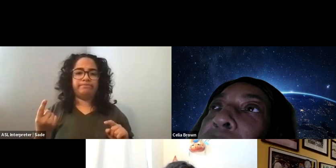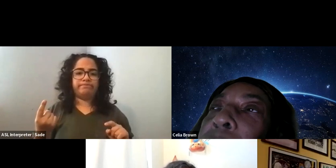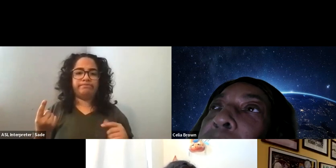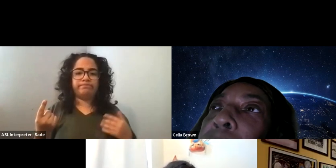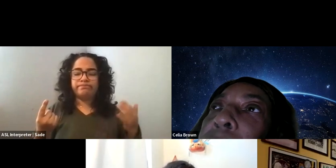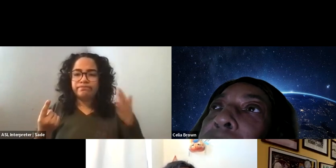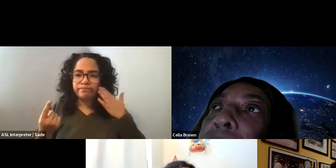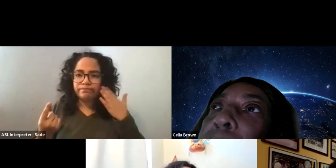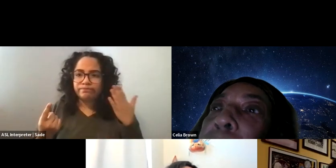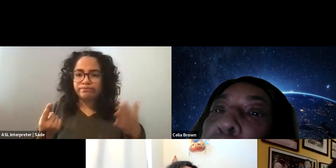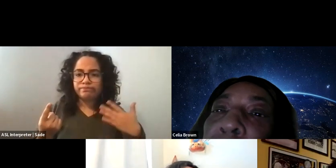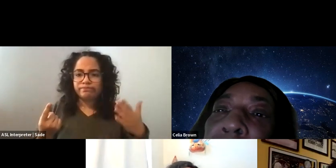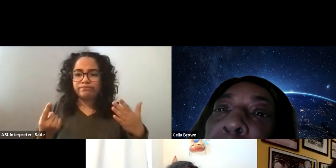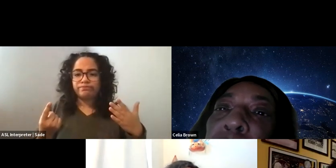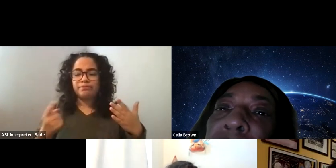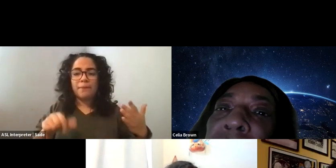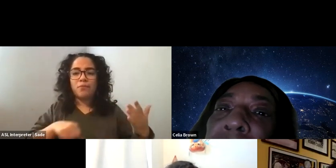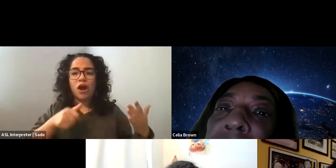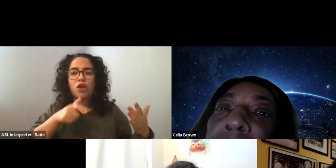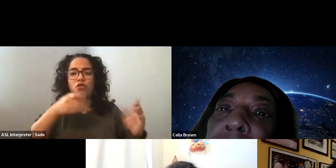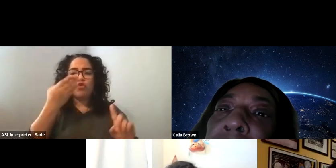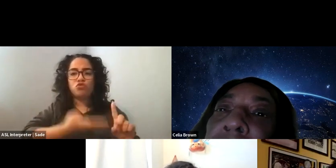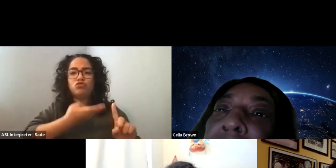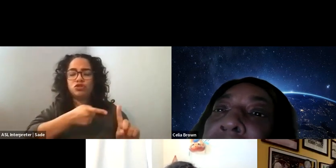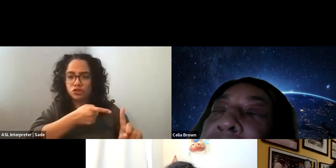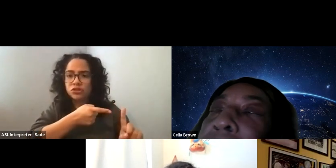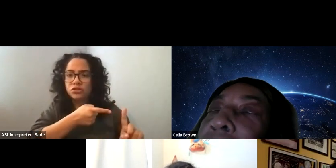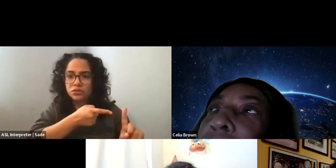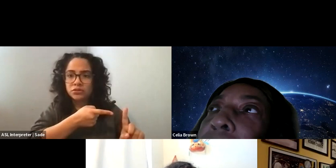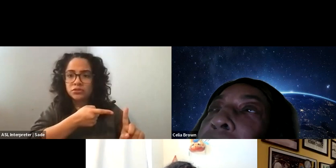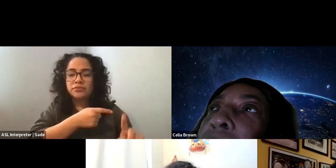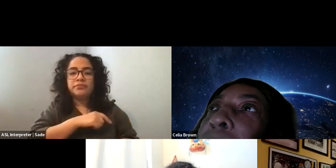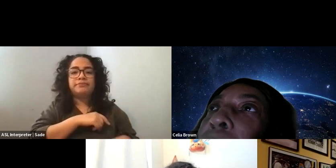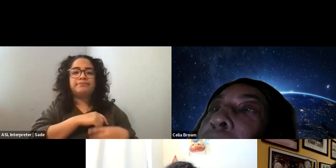you know, be proud of who she is. And